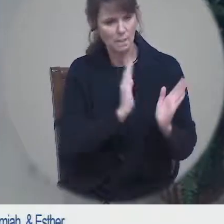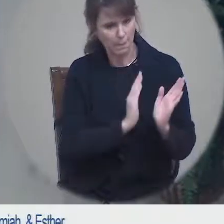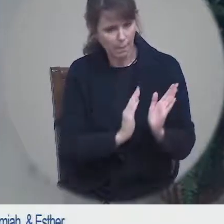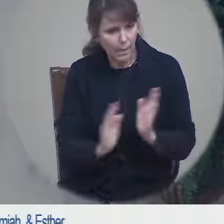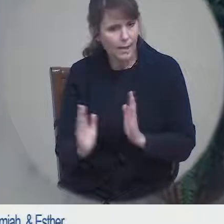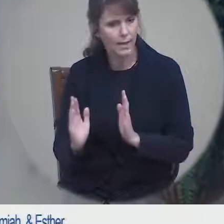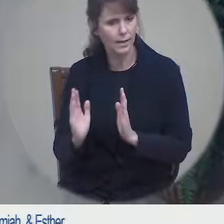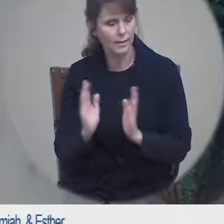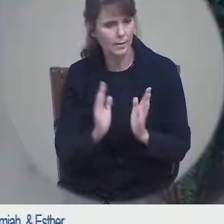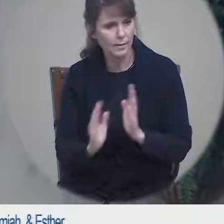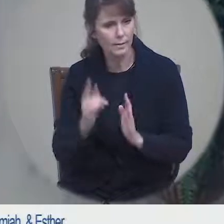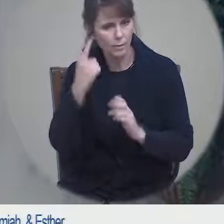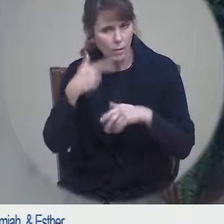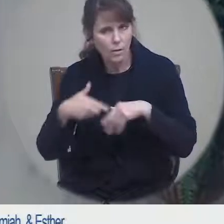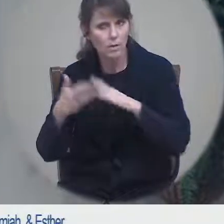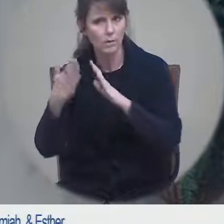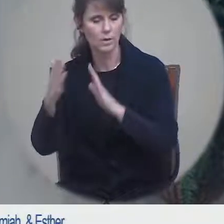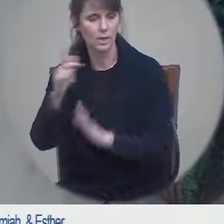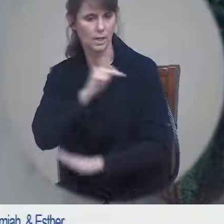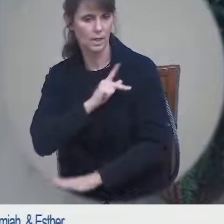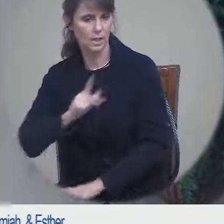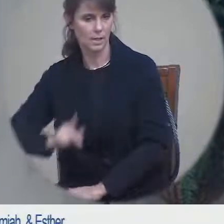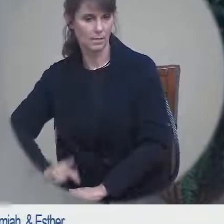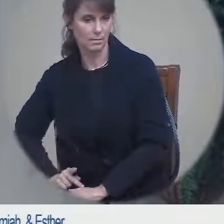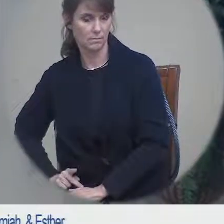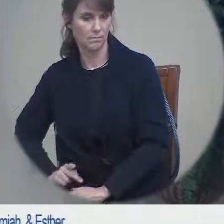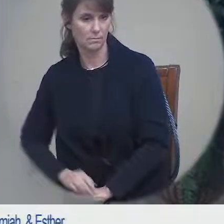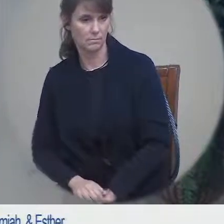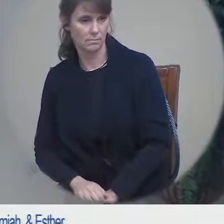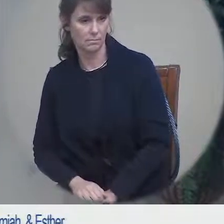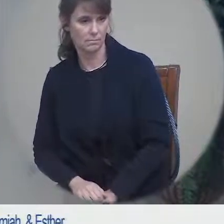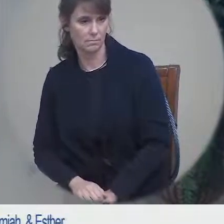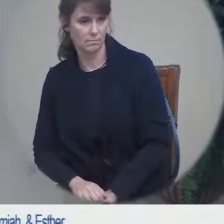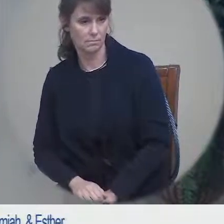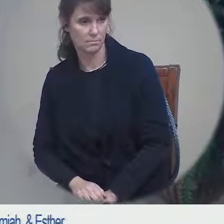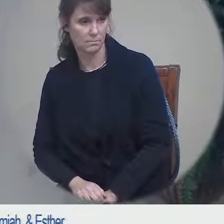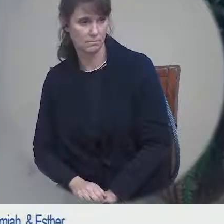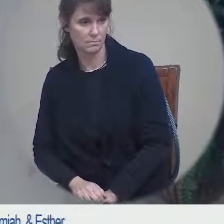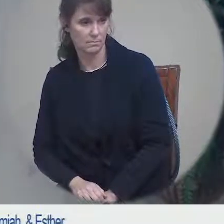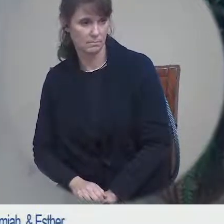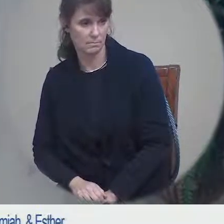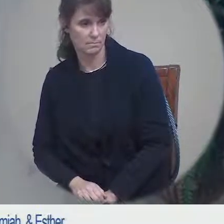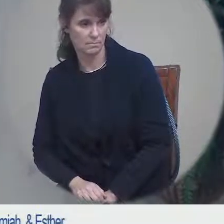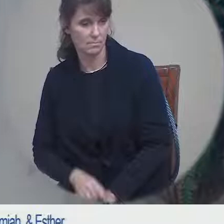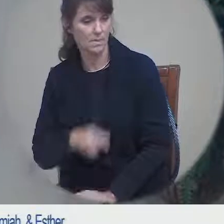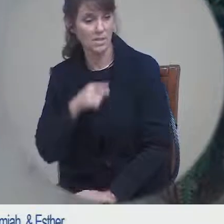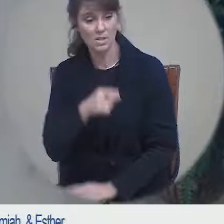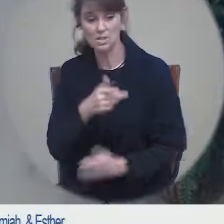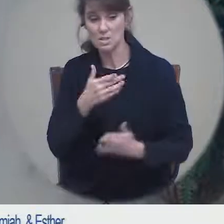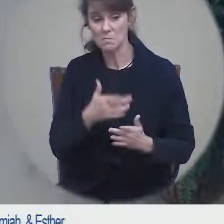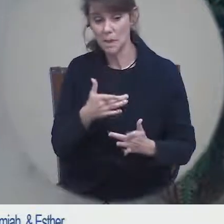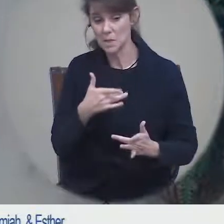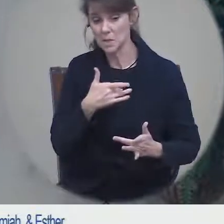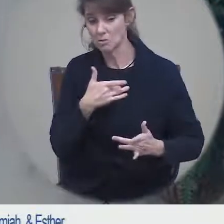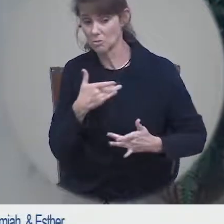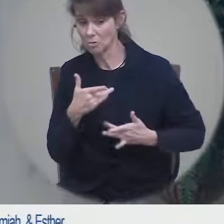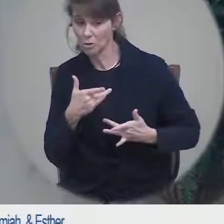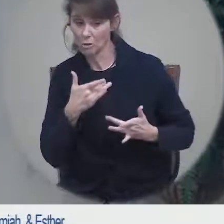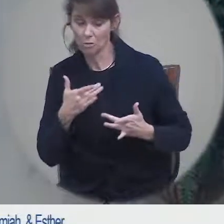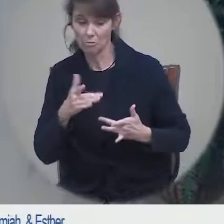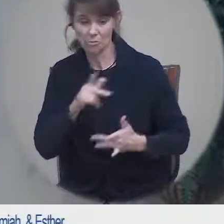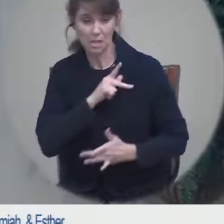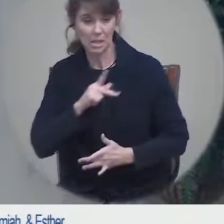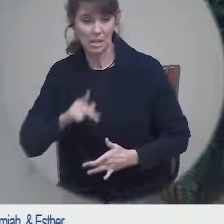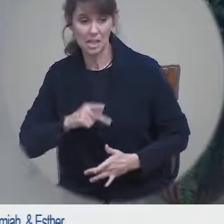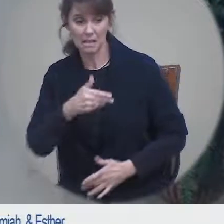thought that he might invite her to spend the night. She hadn't seen him for 30 days.